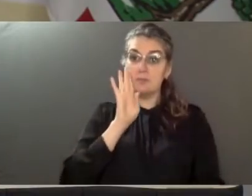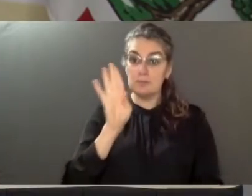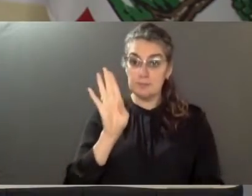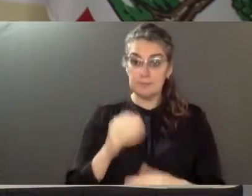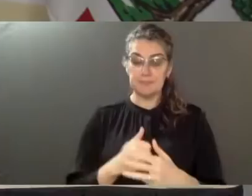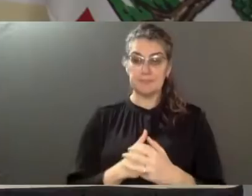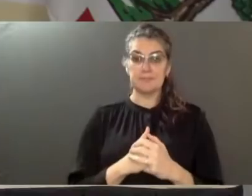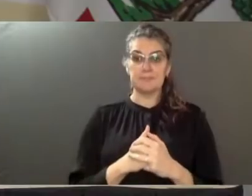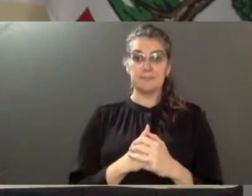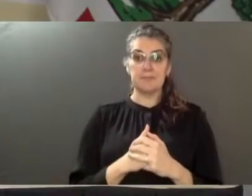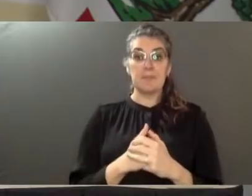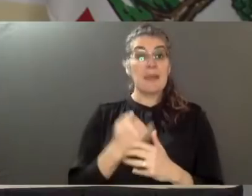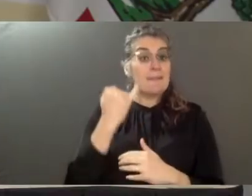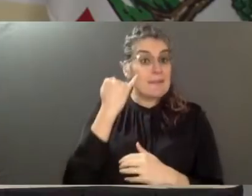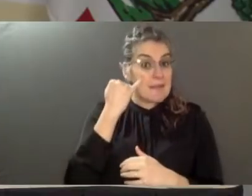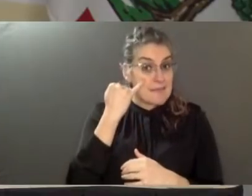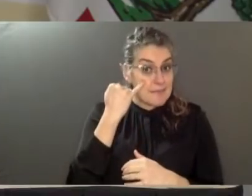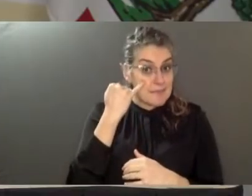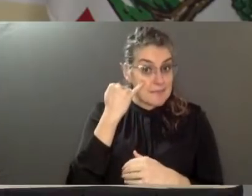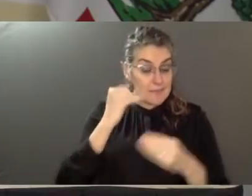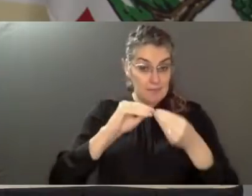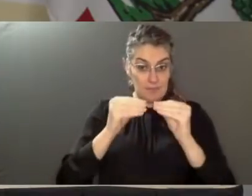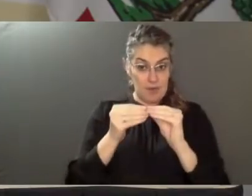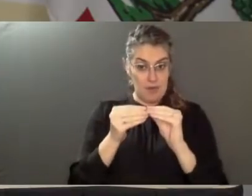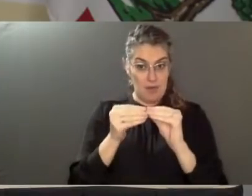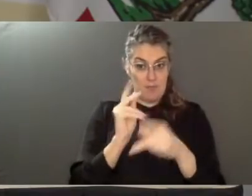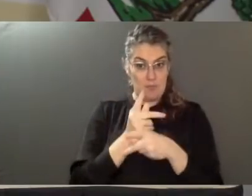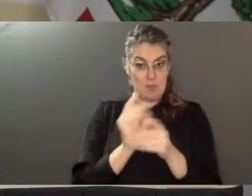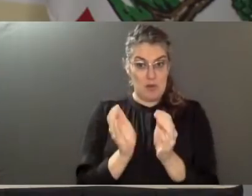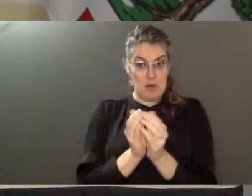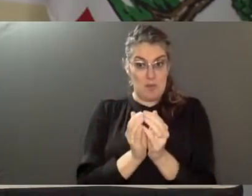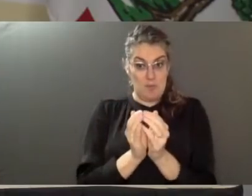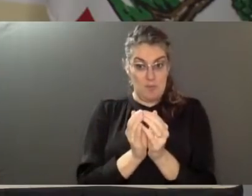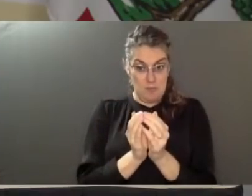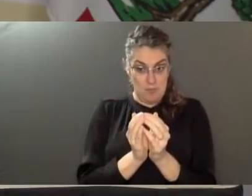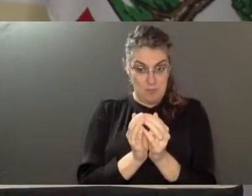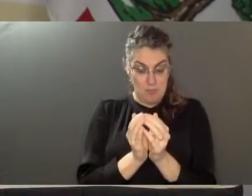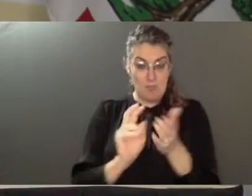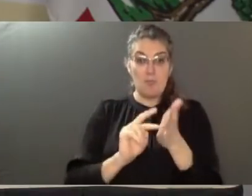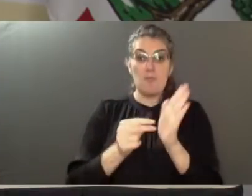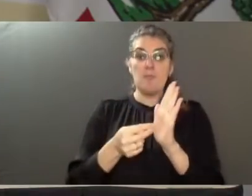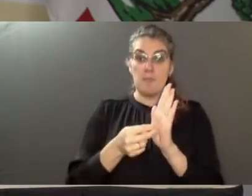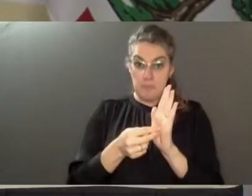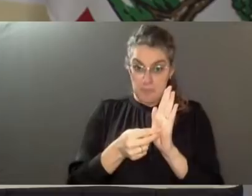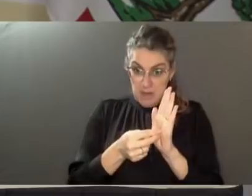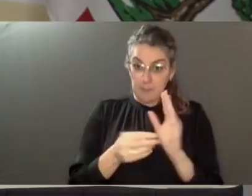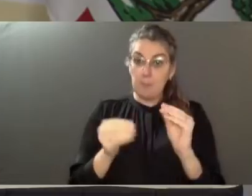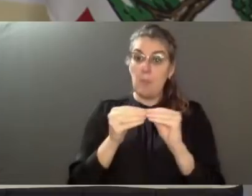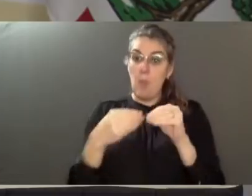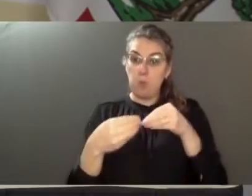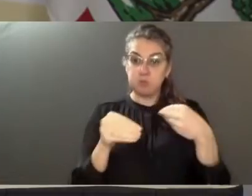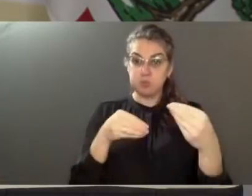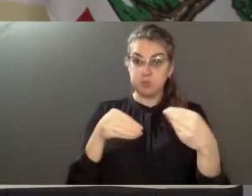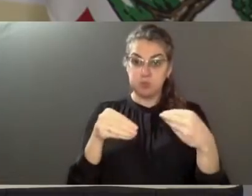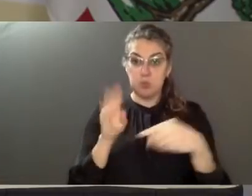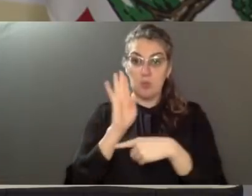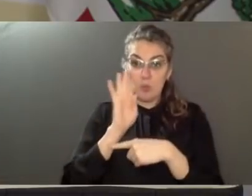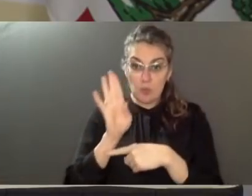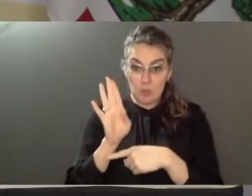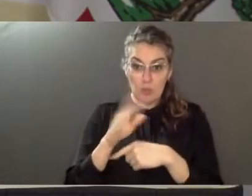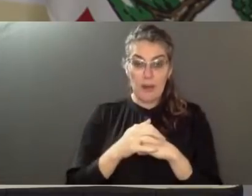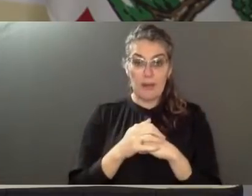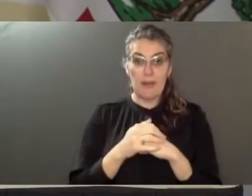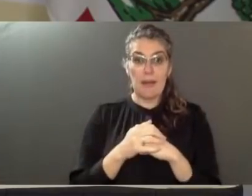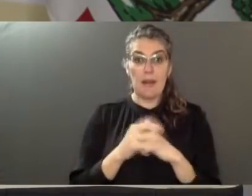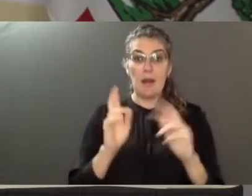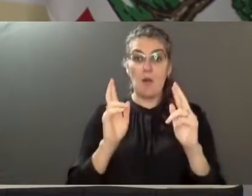maintain our current level of trajectory, we are hopeful to see a further minor expansion in public health gatherings, some